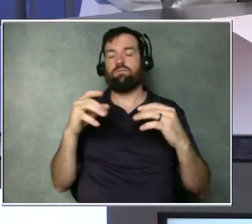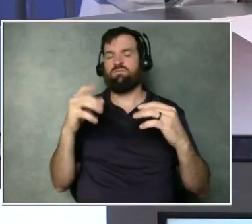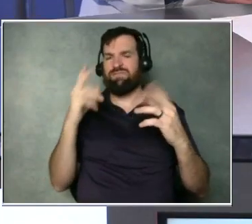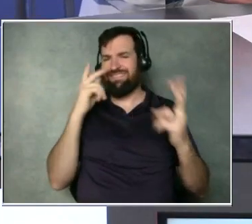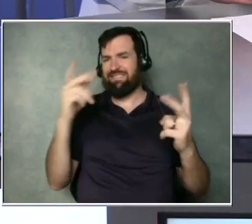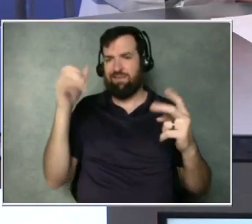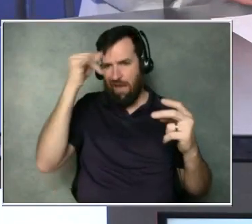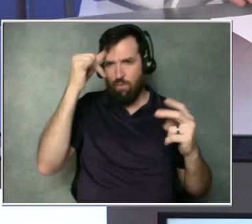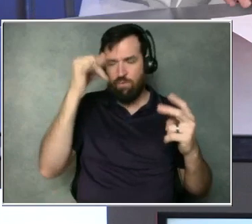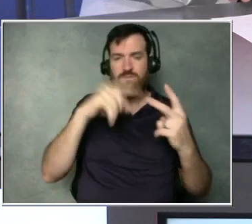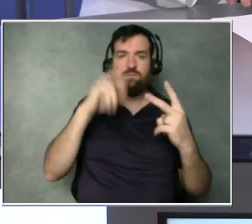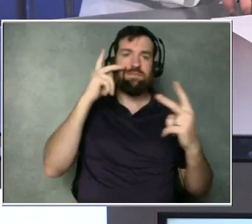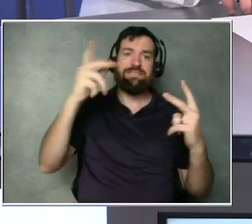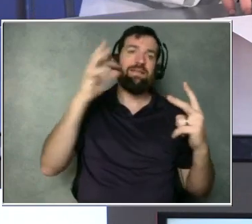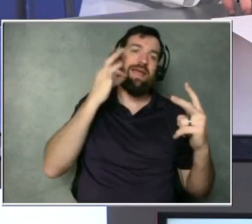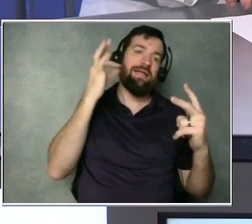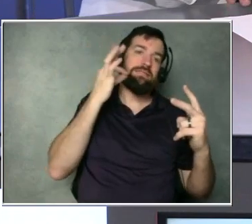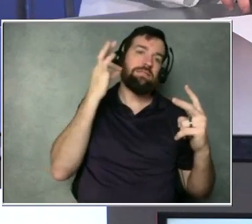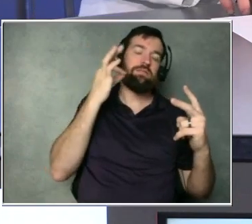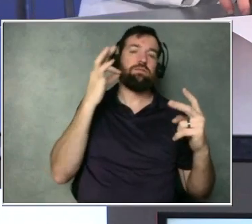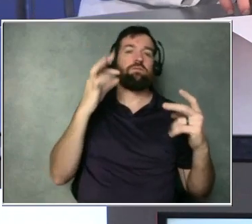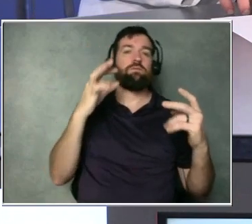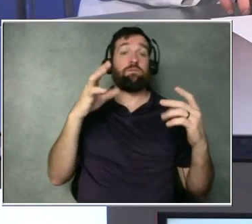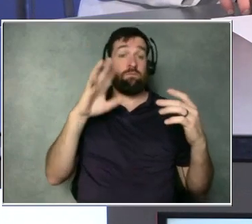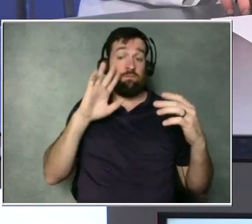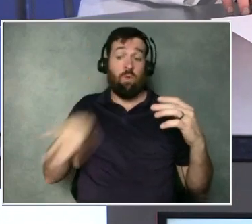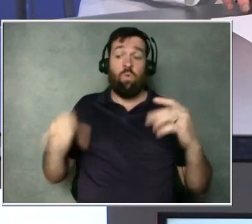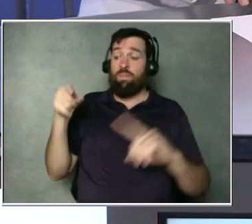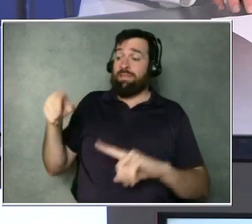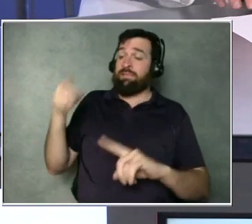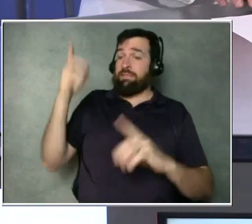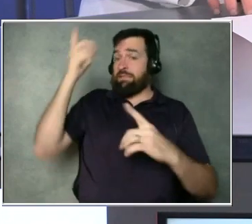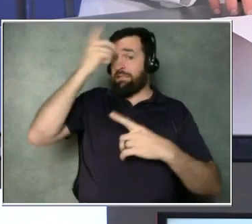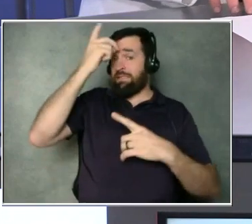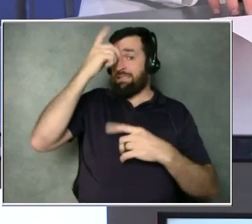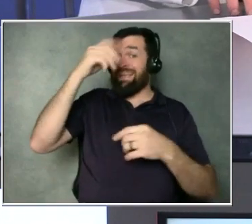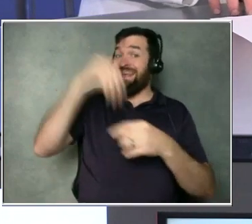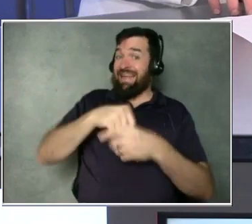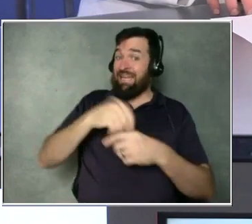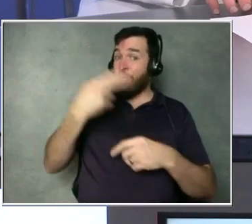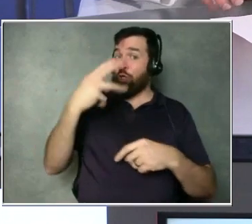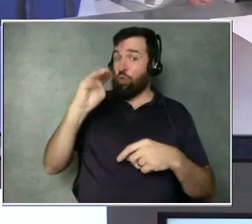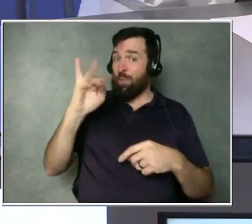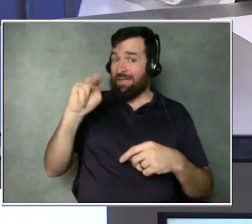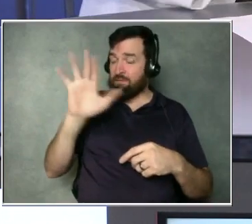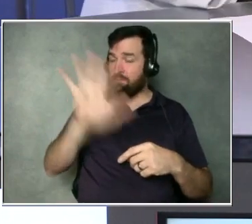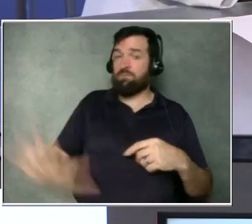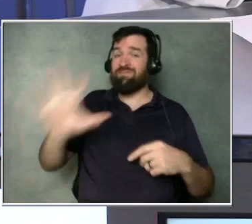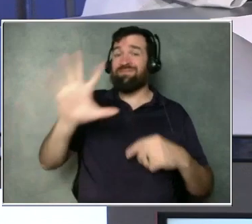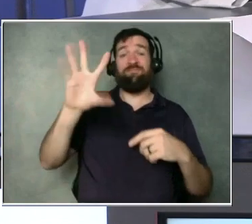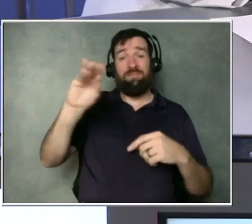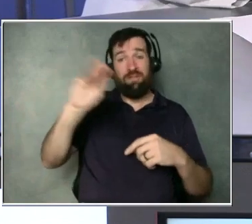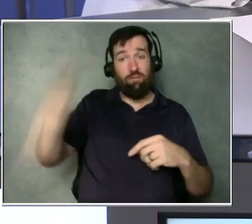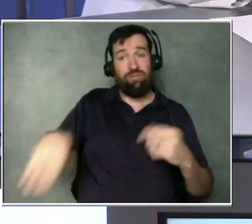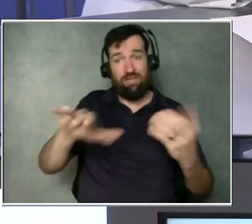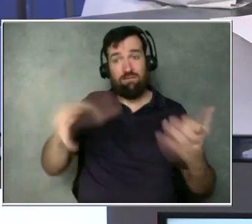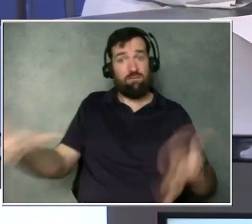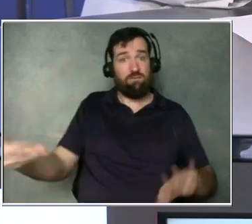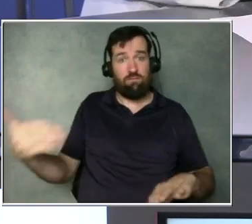it in cats. We know that this disease in humans does have approximately a 50% mortality. There was a large outbreak back